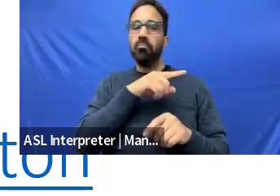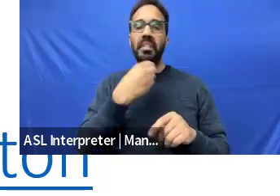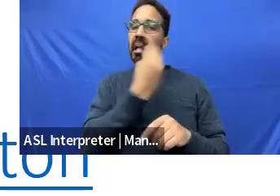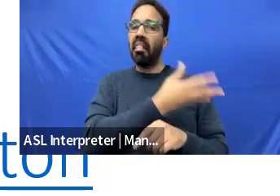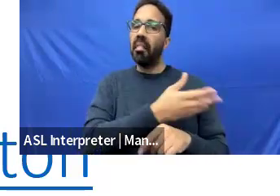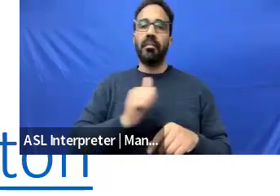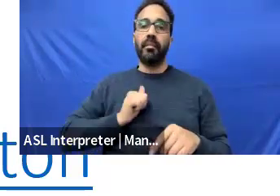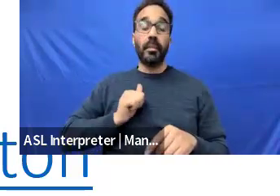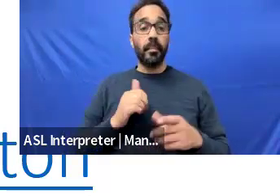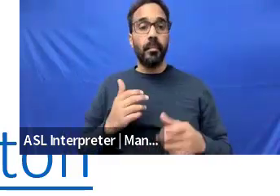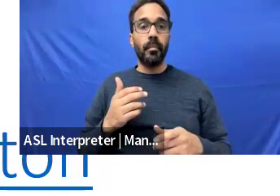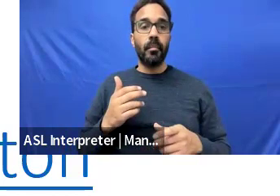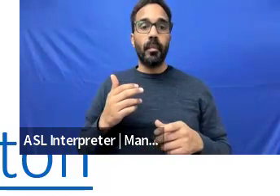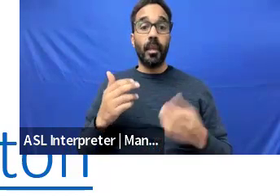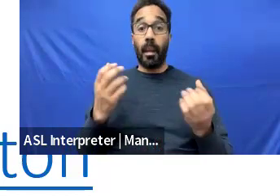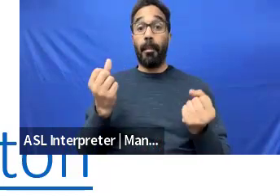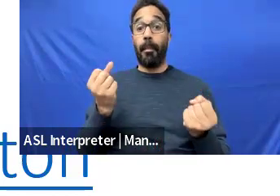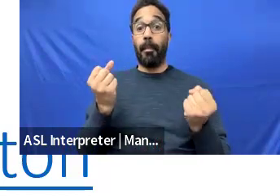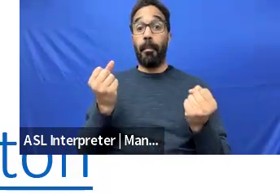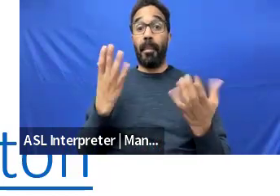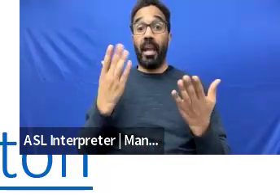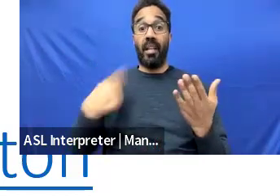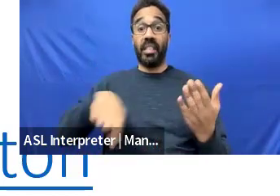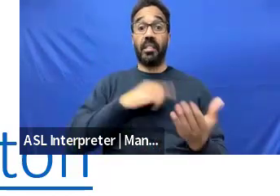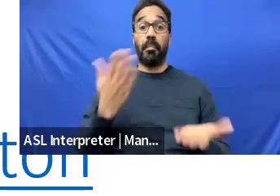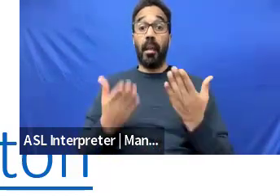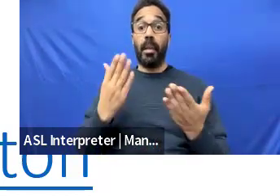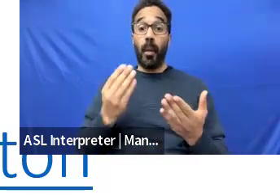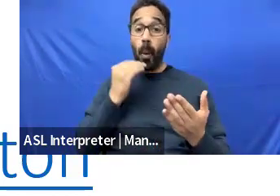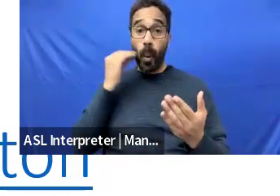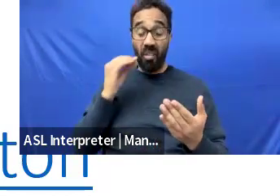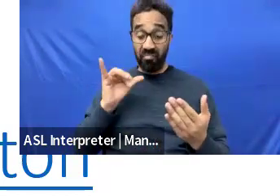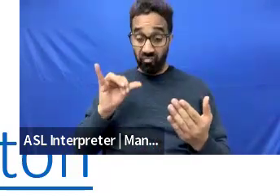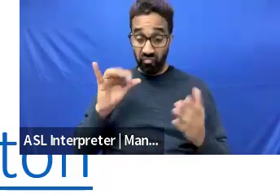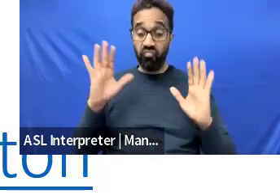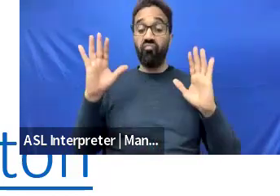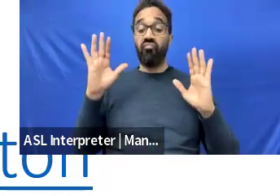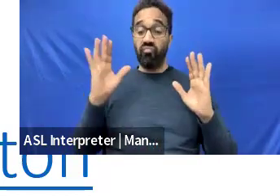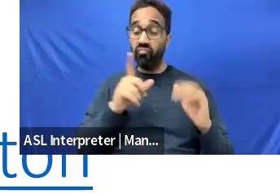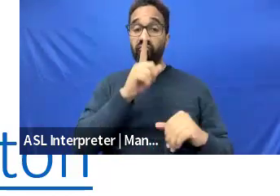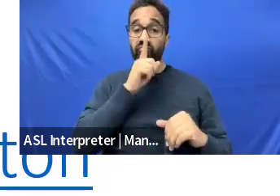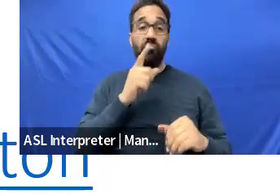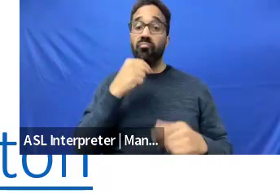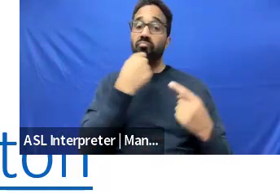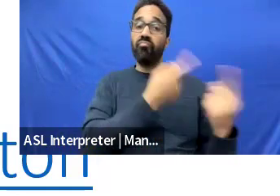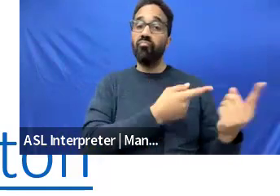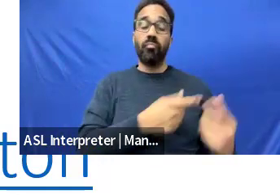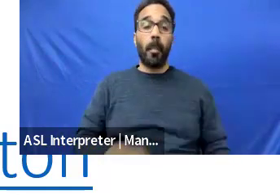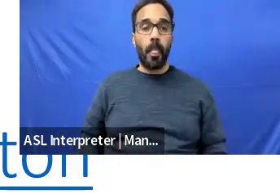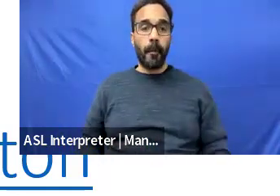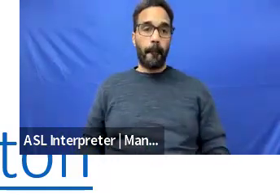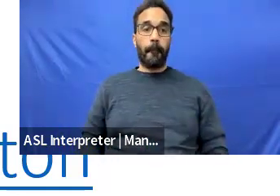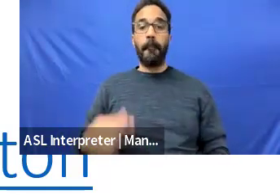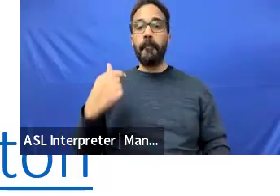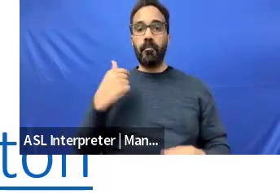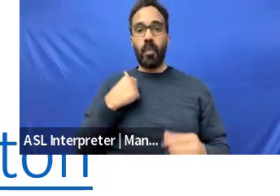us are on that wavelength right now. And that's what, that is not what is captured here. So I just want to call that